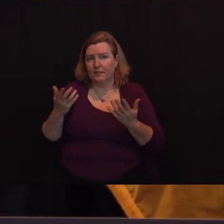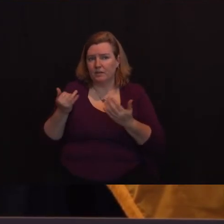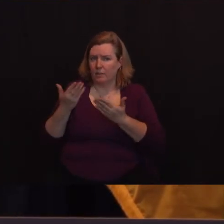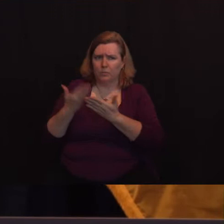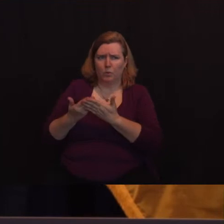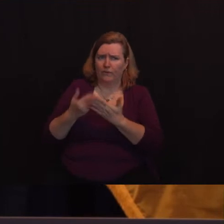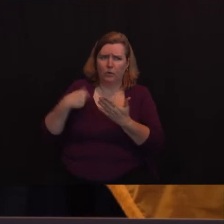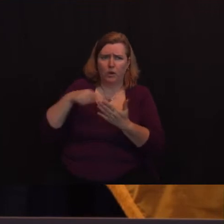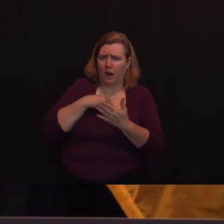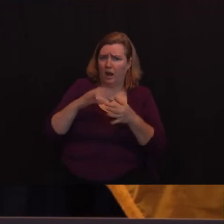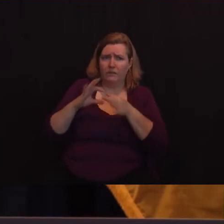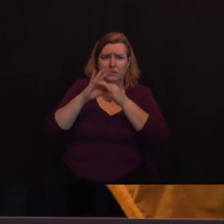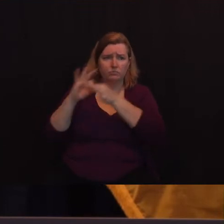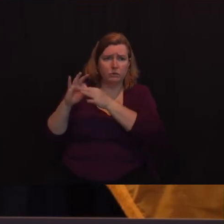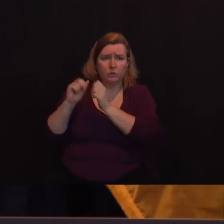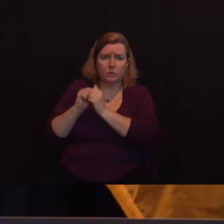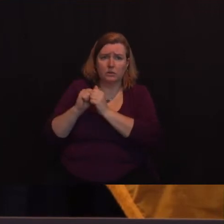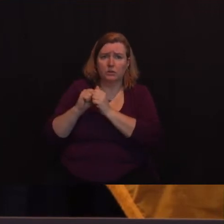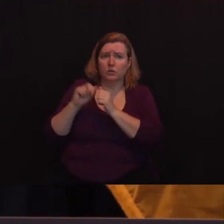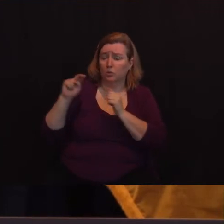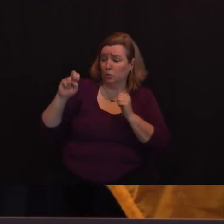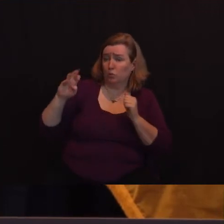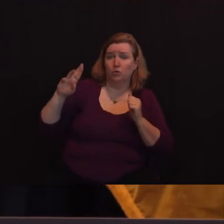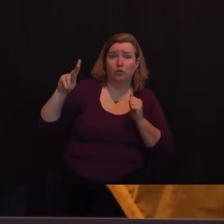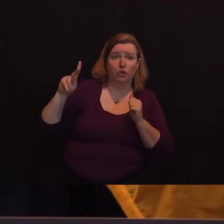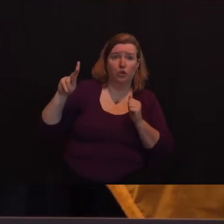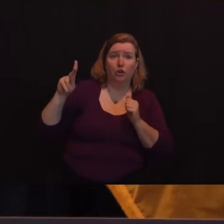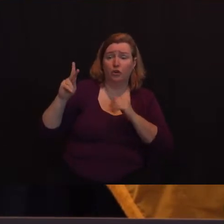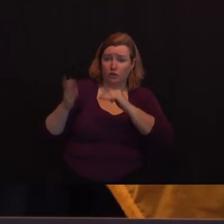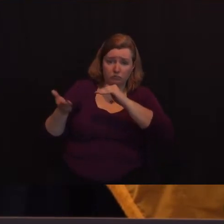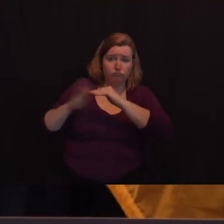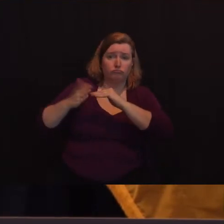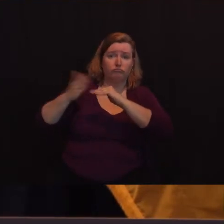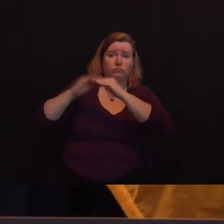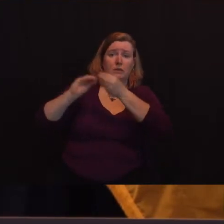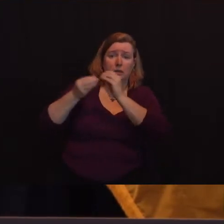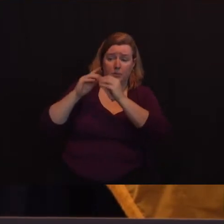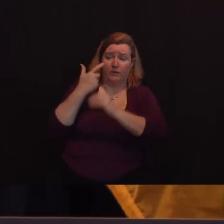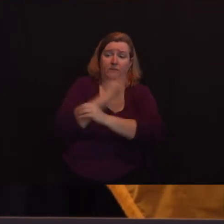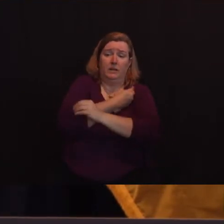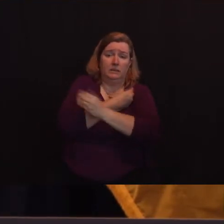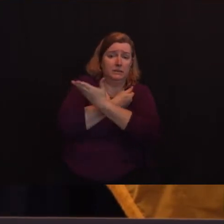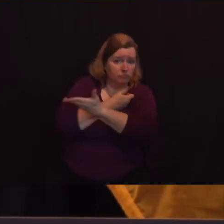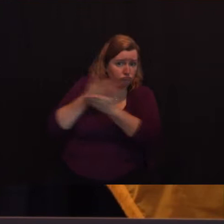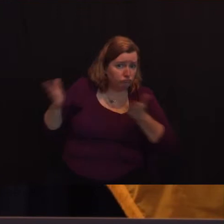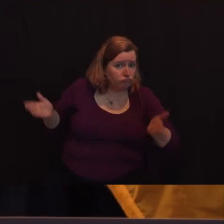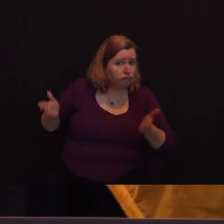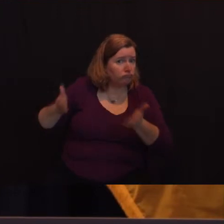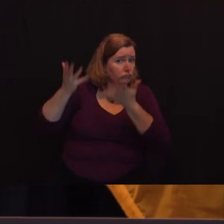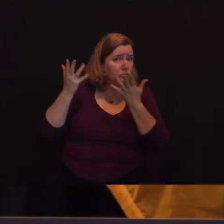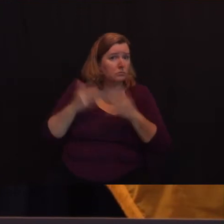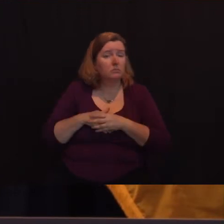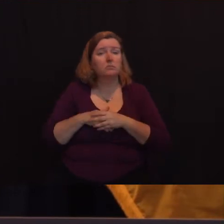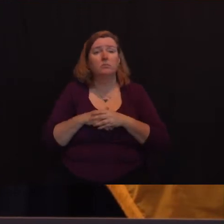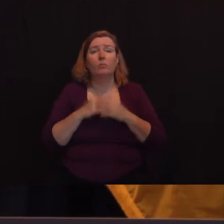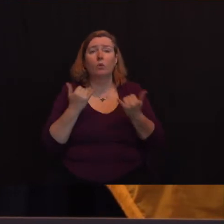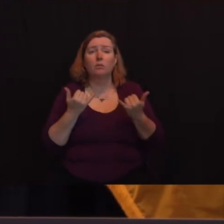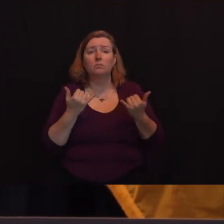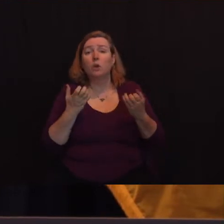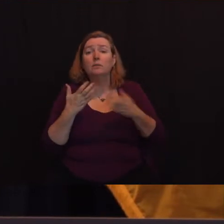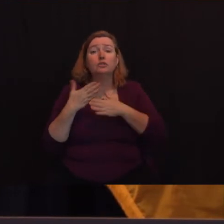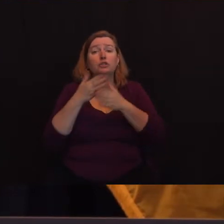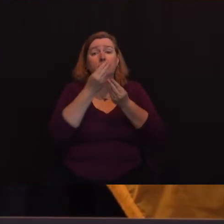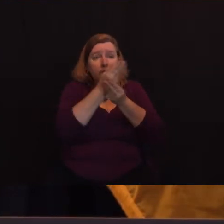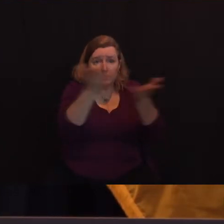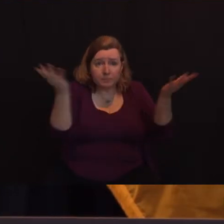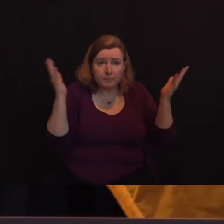with Newark to pump those numbers up. But we want to make sure we're presenting this as accurate as we can.